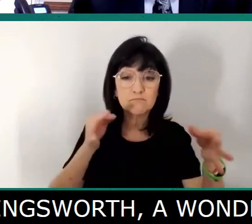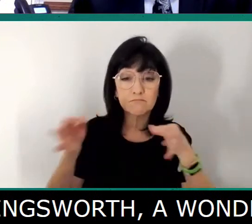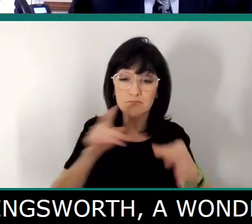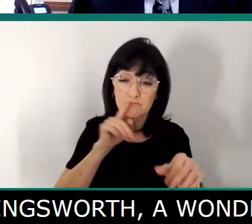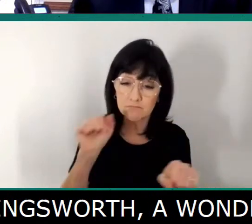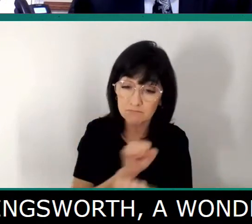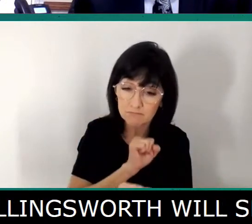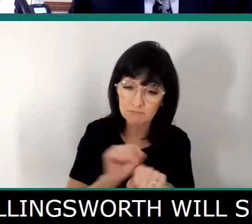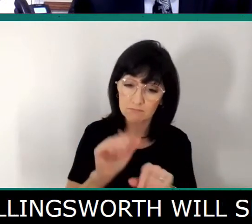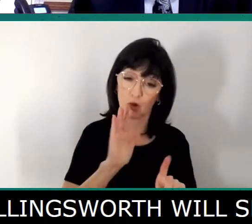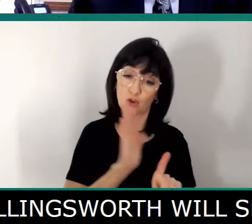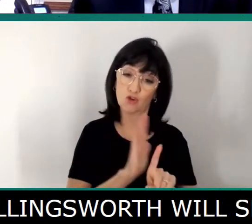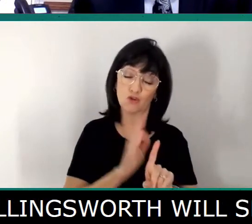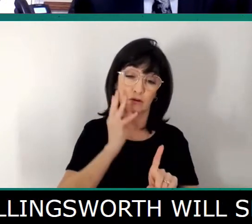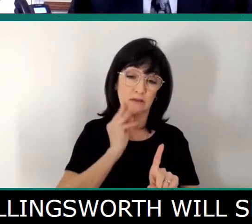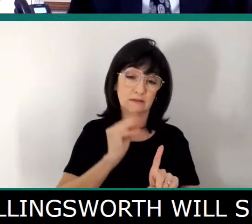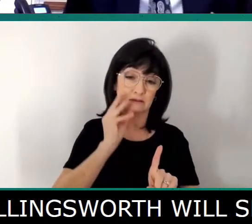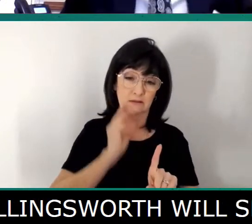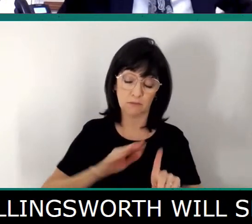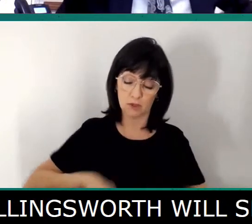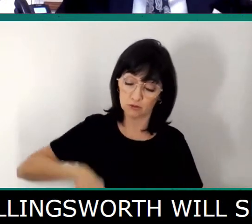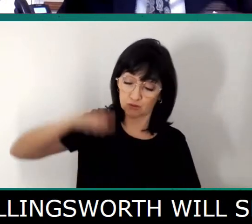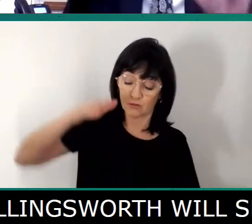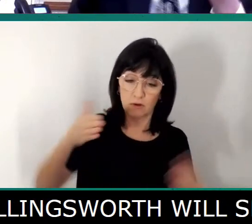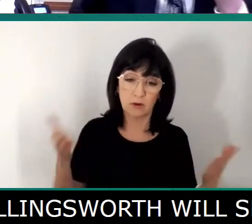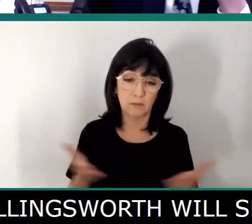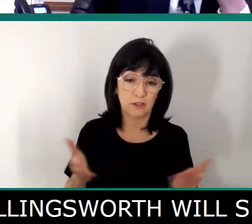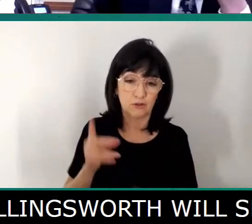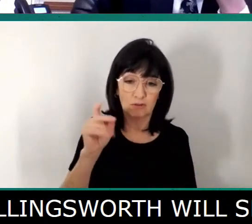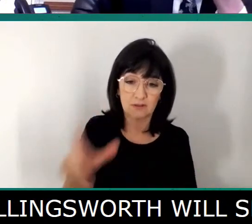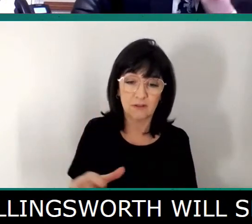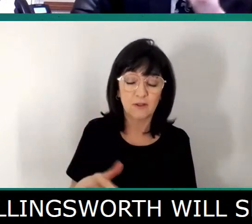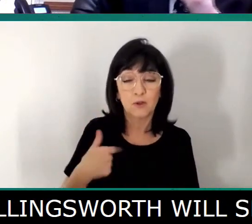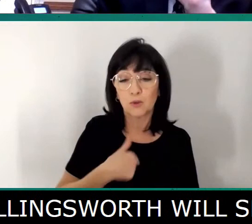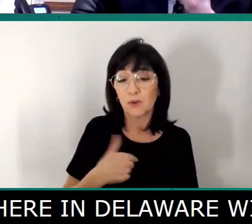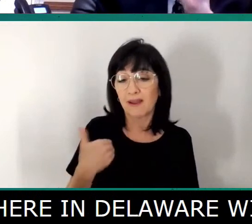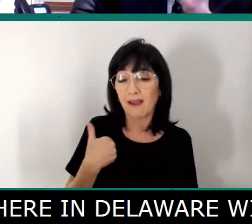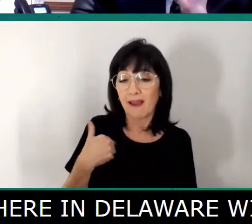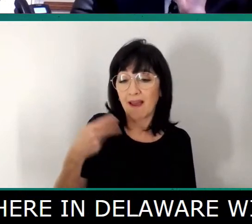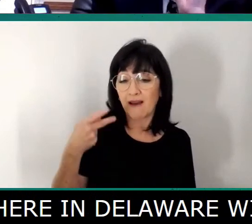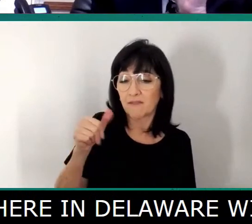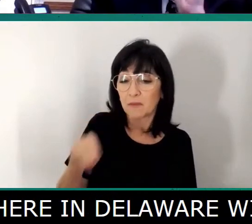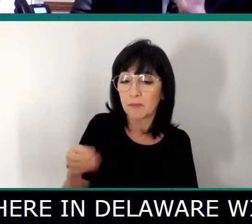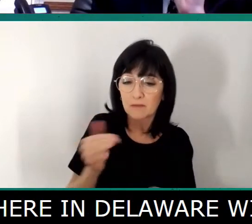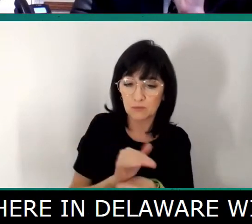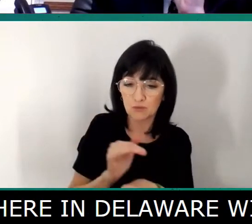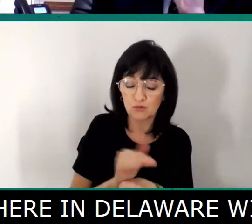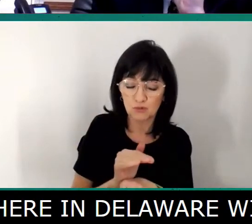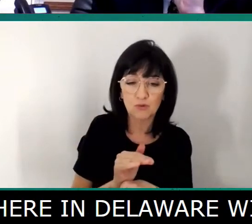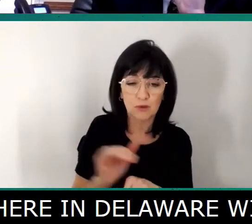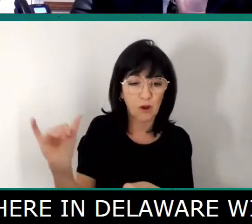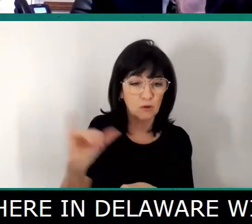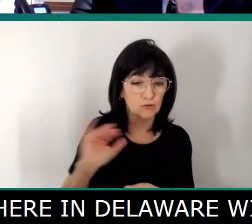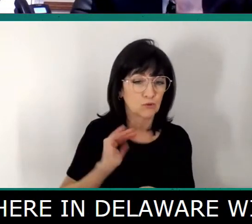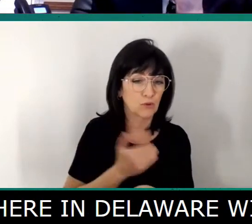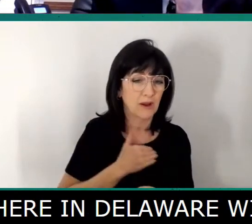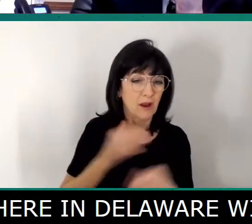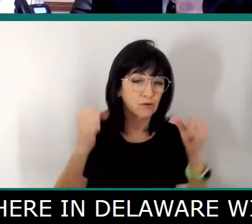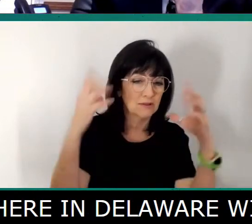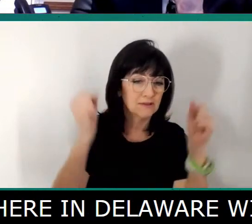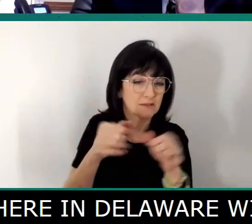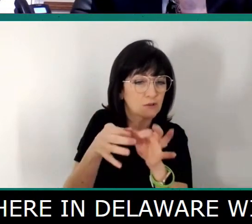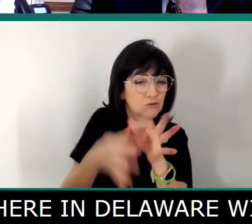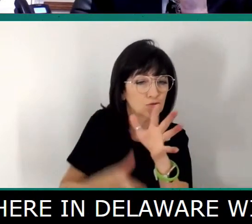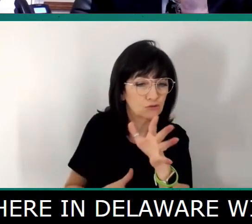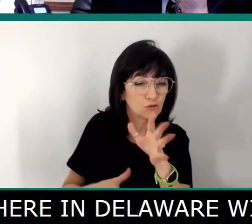Delaware with us this evening. We also have Pam, who will be with us all evening, our sign language